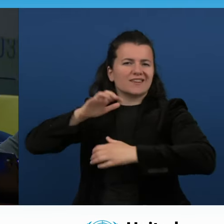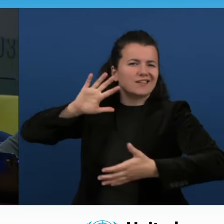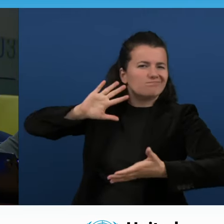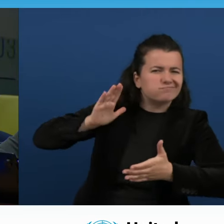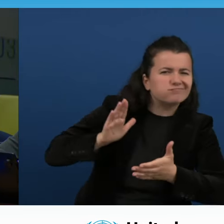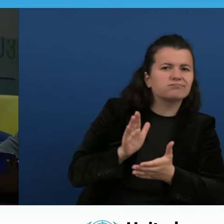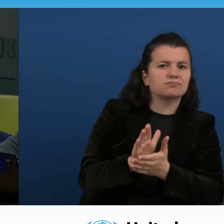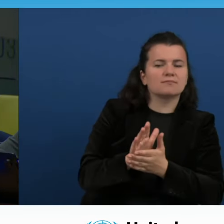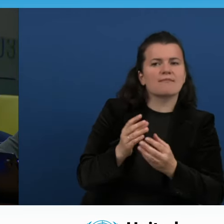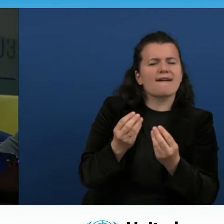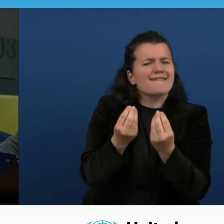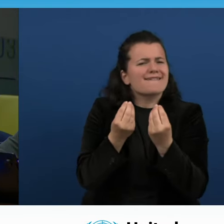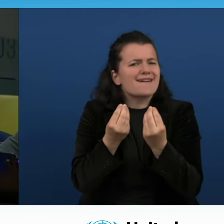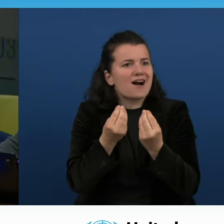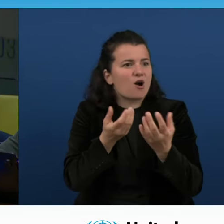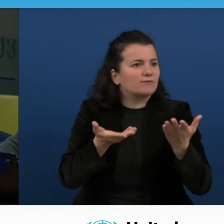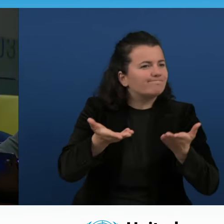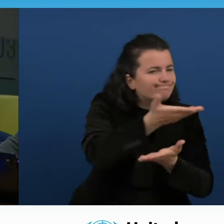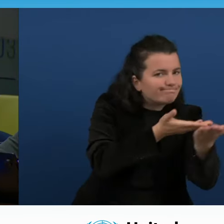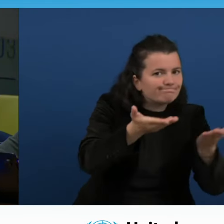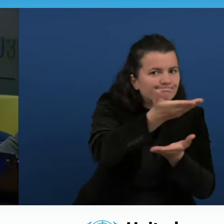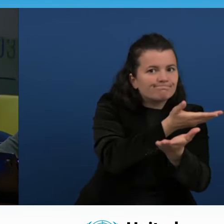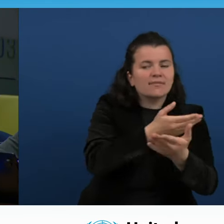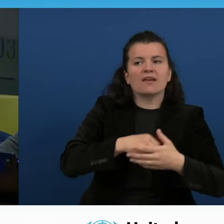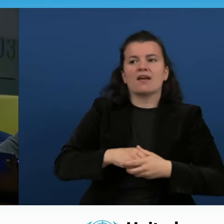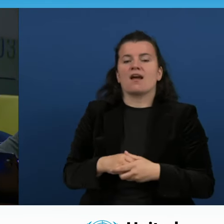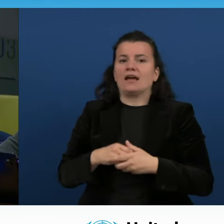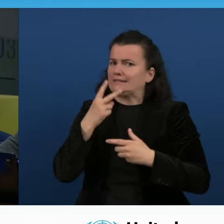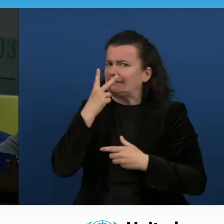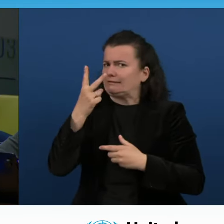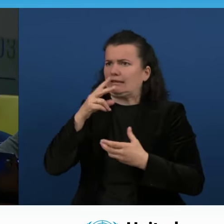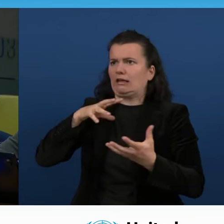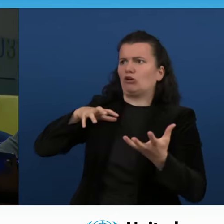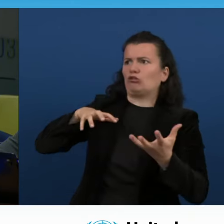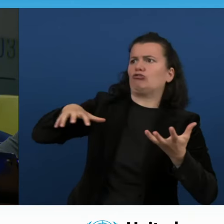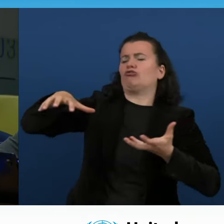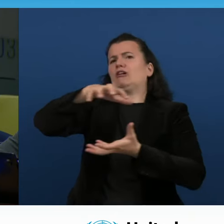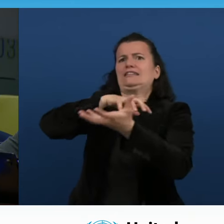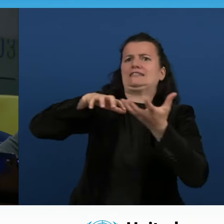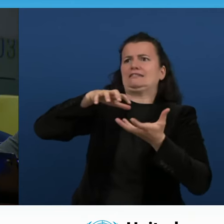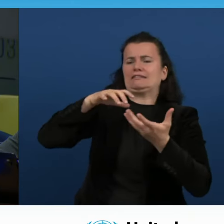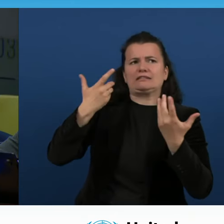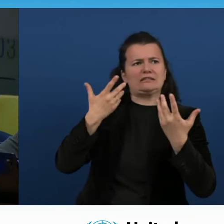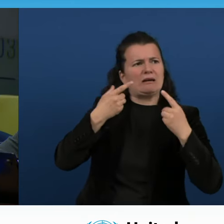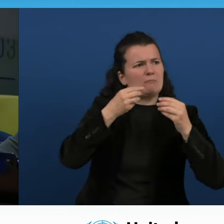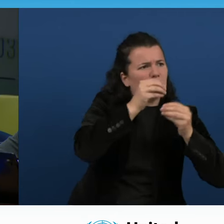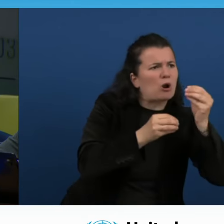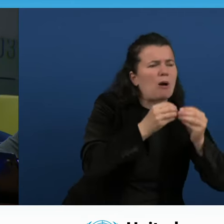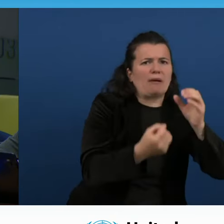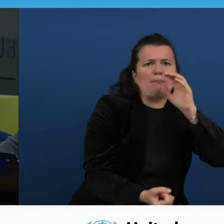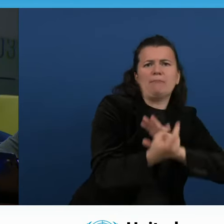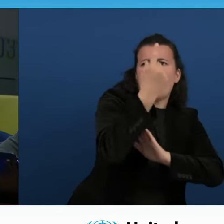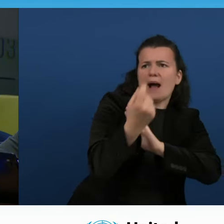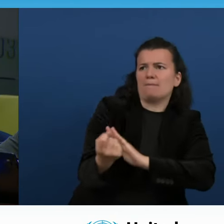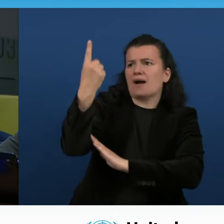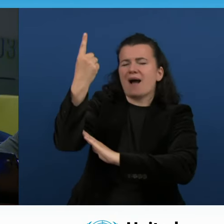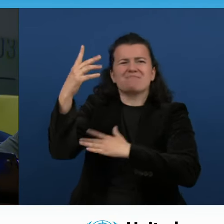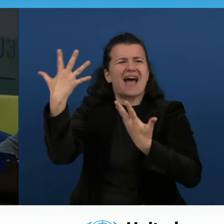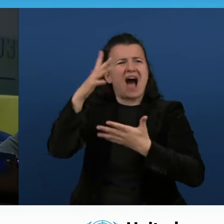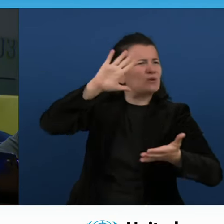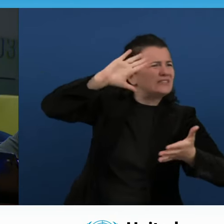gotten used to hearing about crises as being a sort of condemnation, but now I'd like to begin with an invitation.